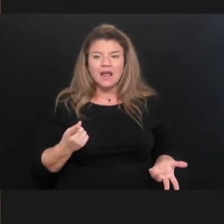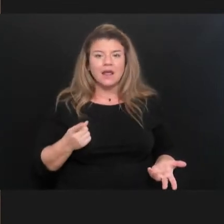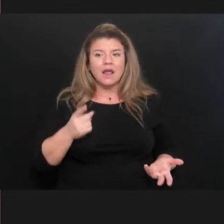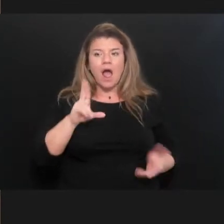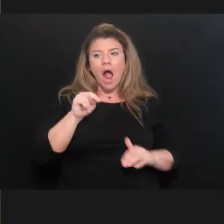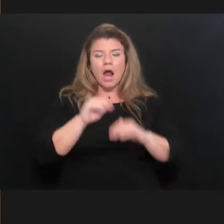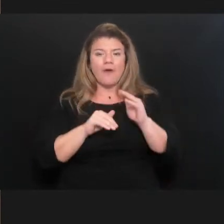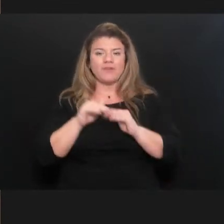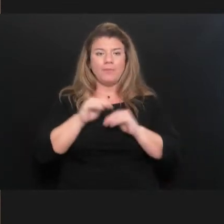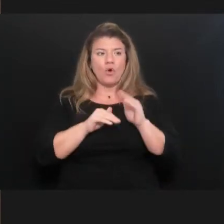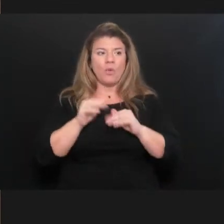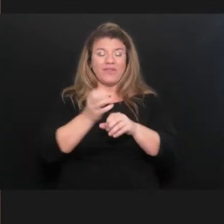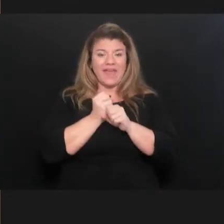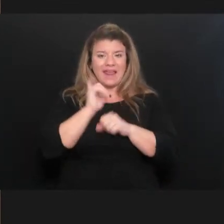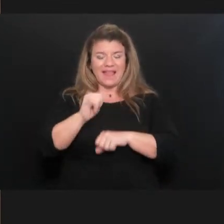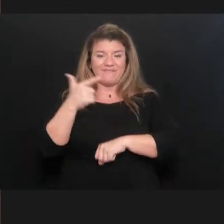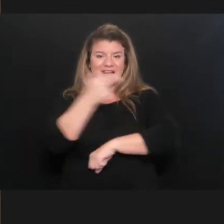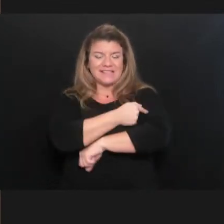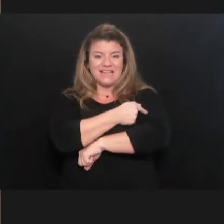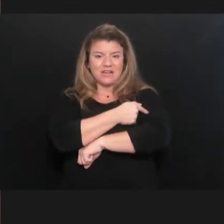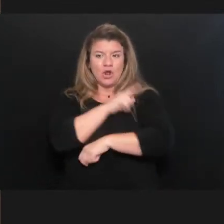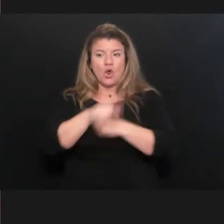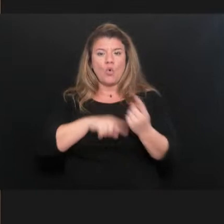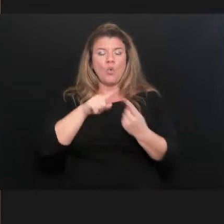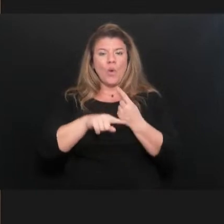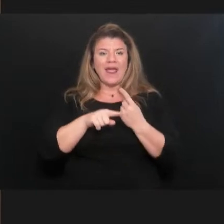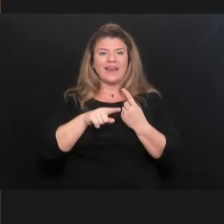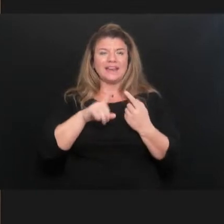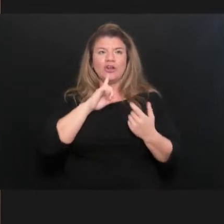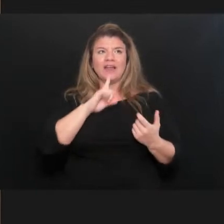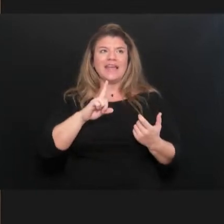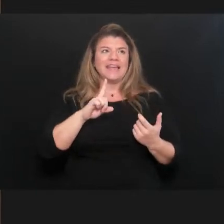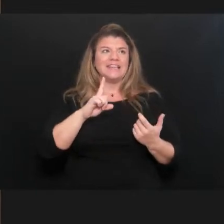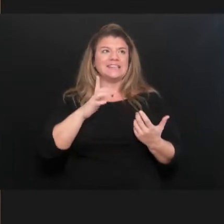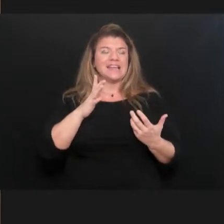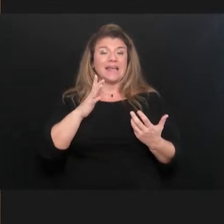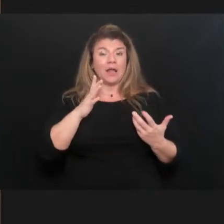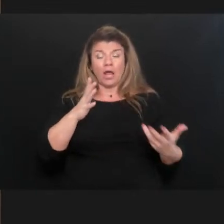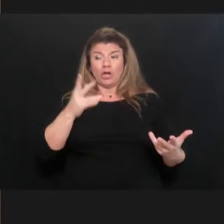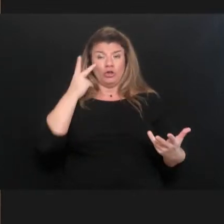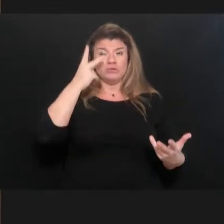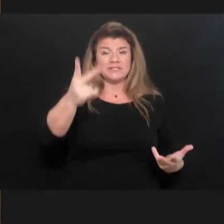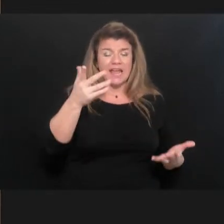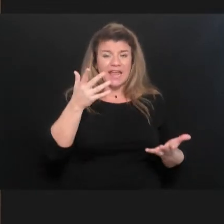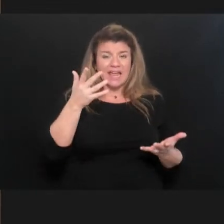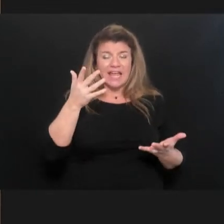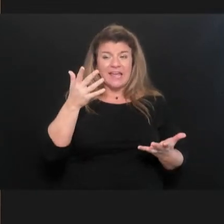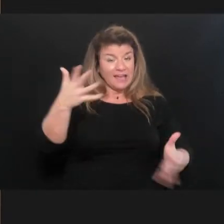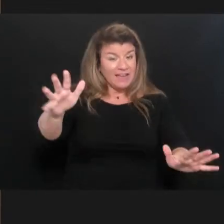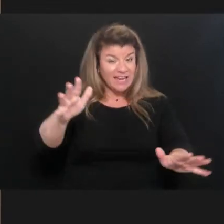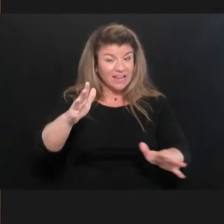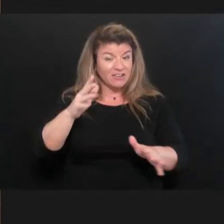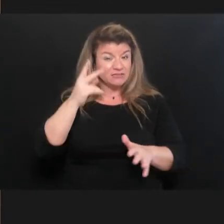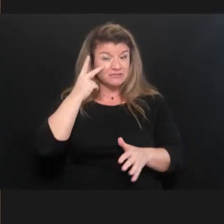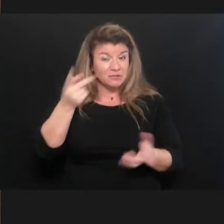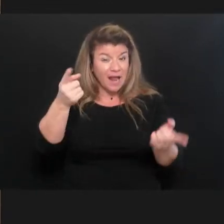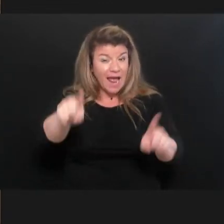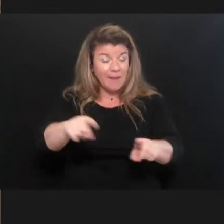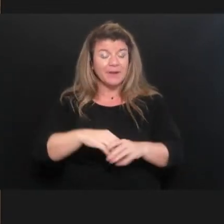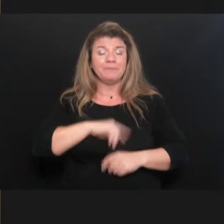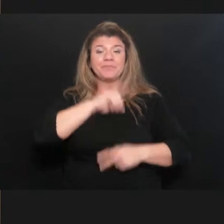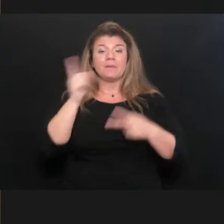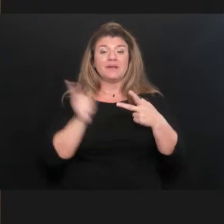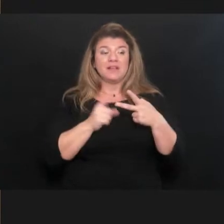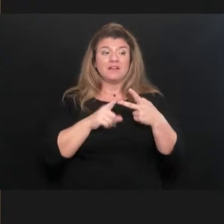uncomfortable with getting a vaccine, when there is an end in sight to this possible slippery slope? And the second question for